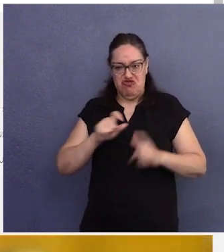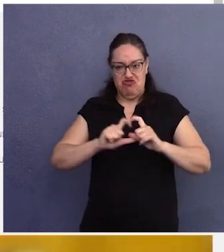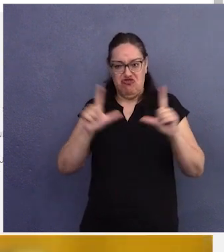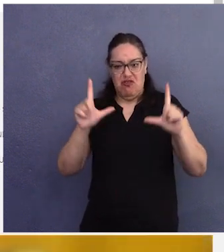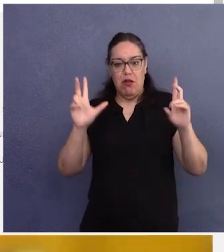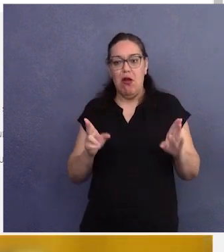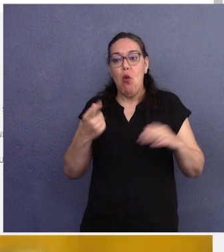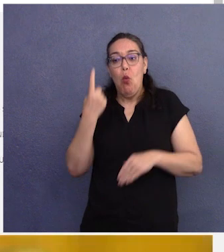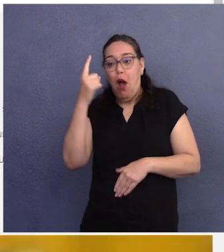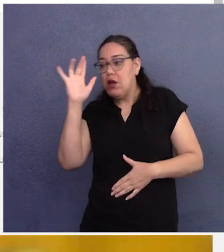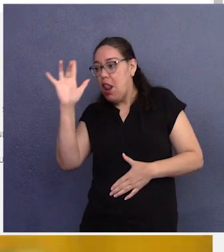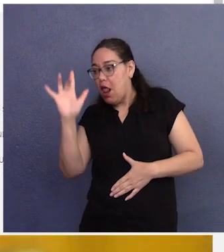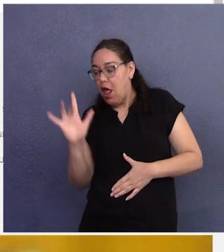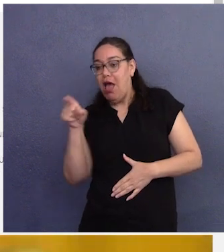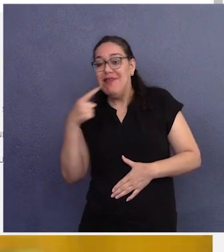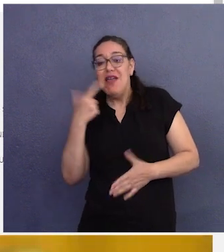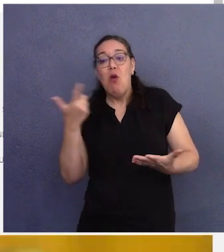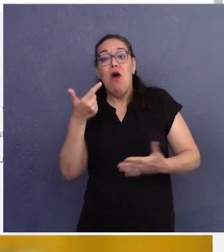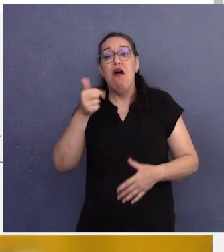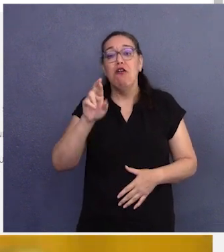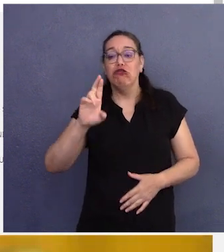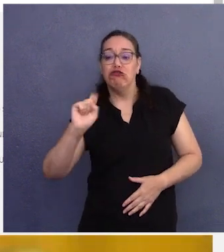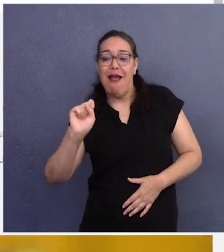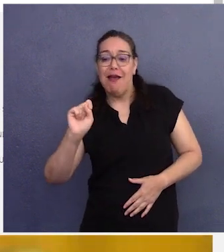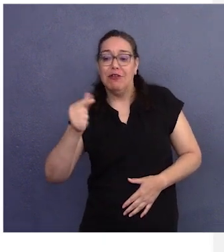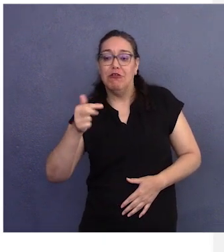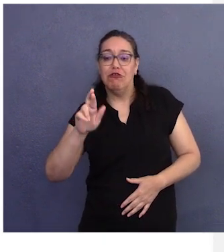grant opportunities. I'm going to click on that.